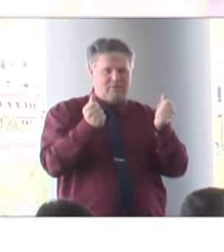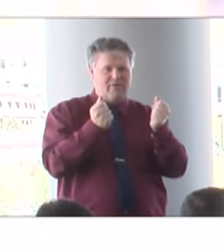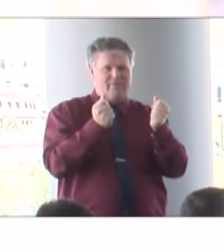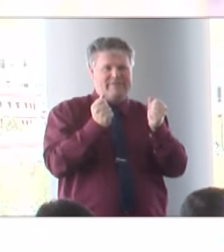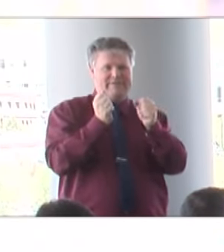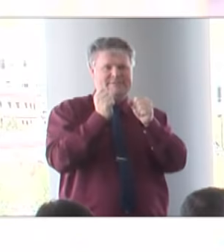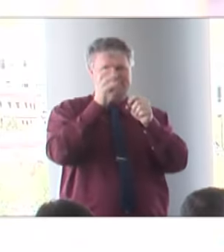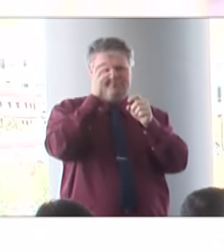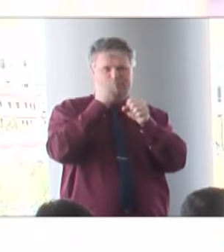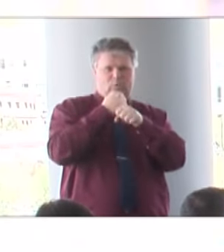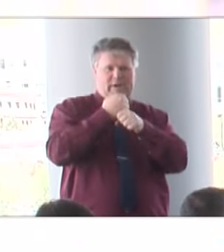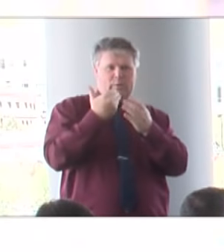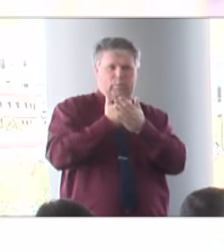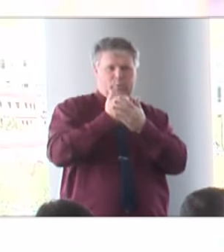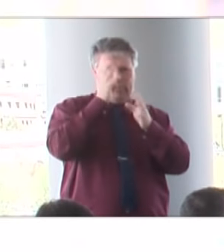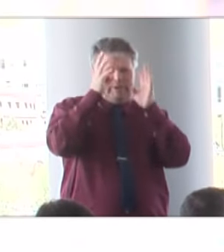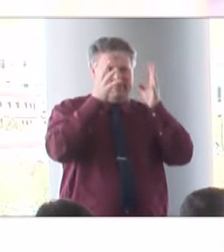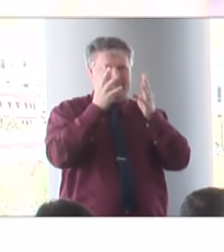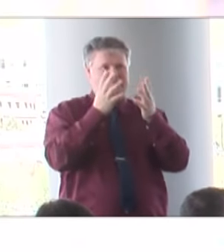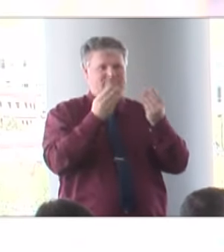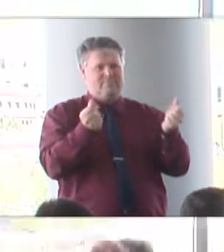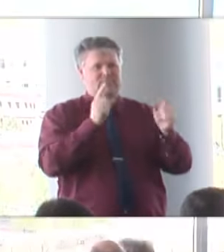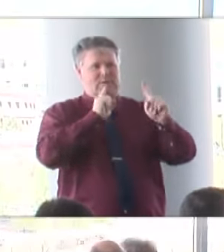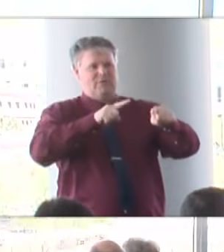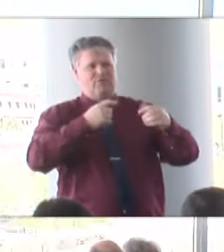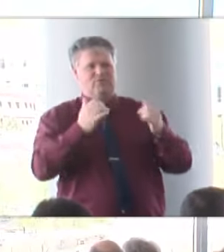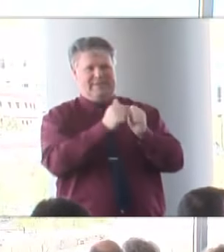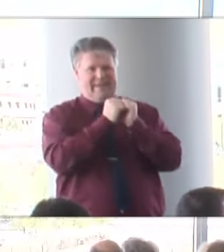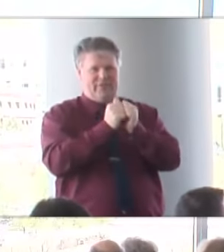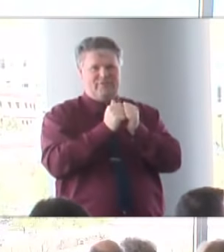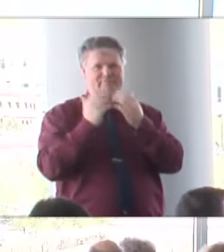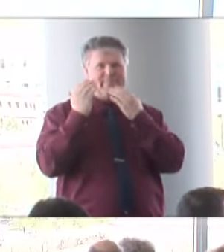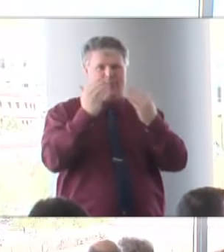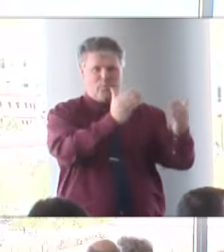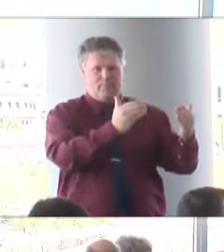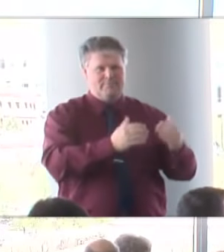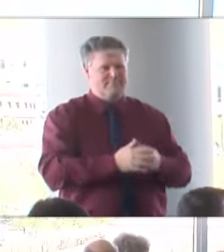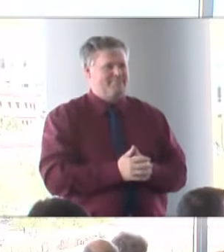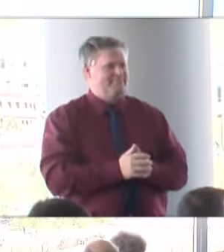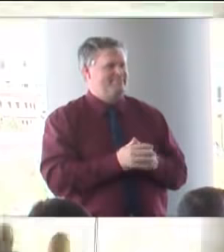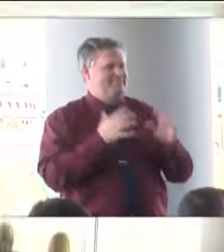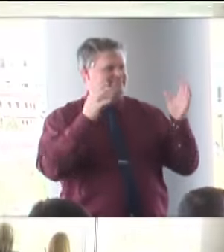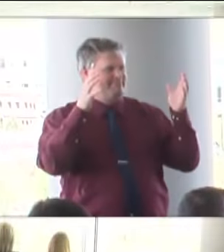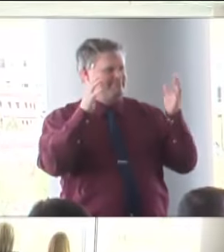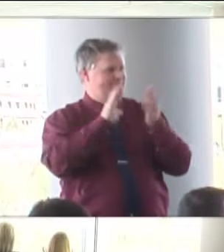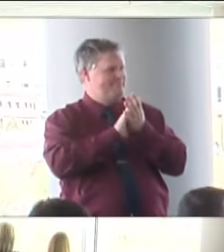and create innovative solutions together. Thank you. Thank you. applause